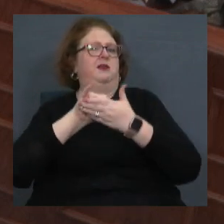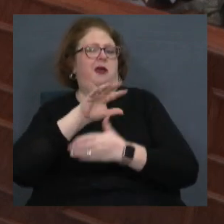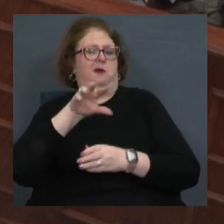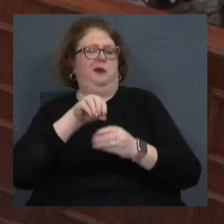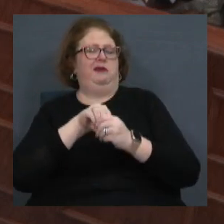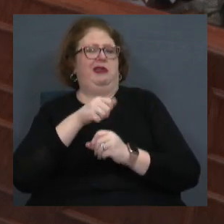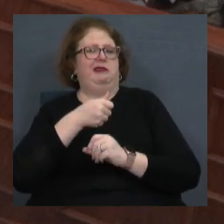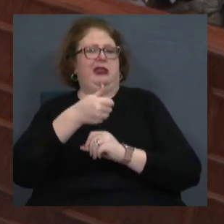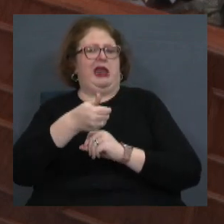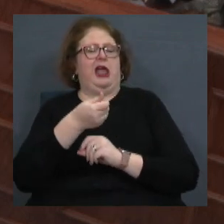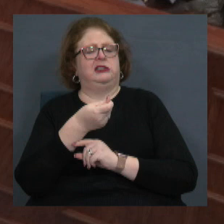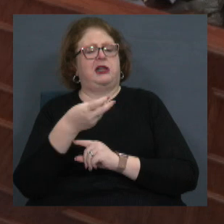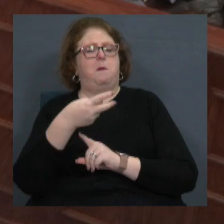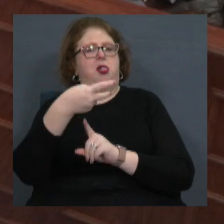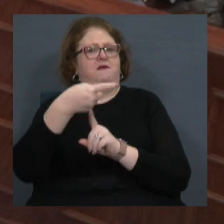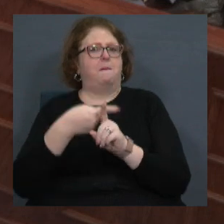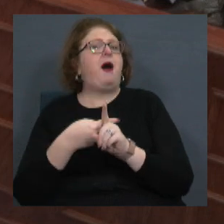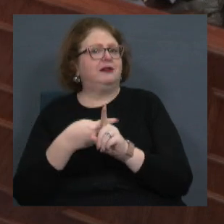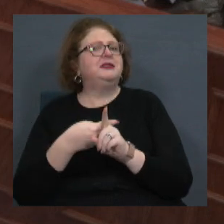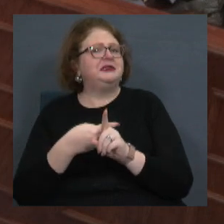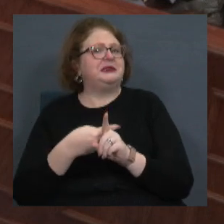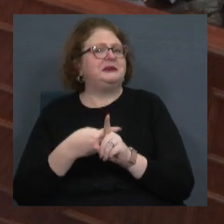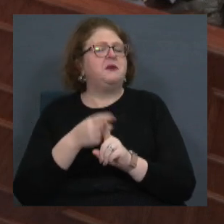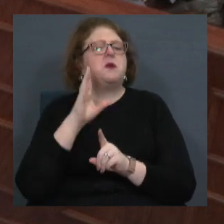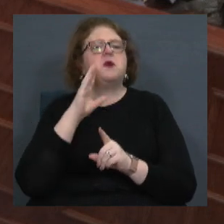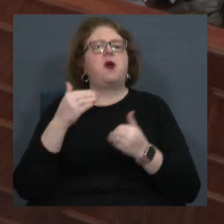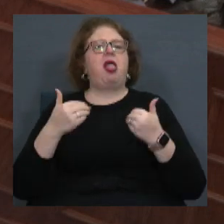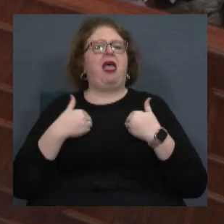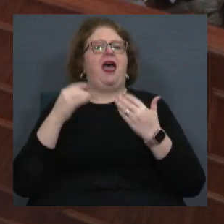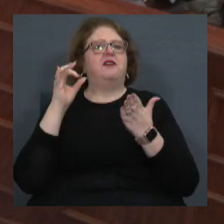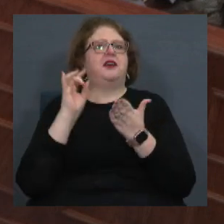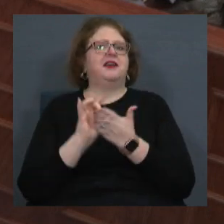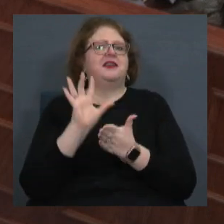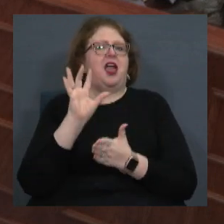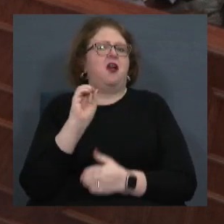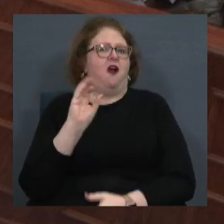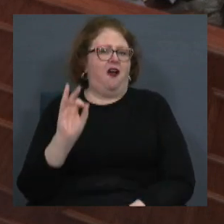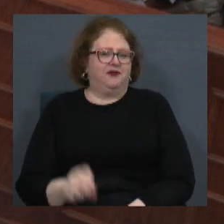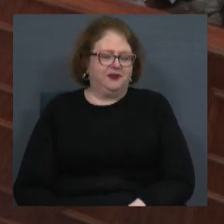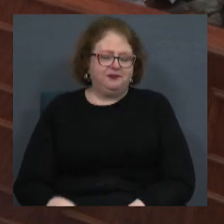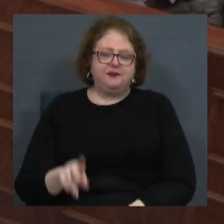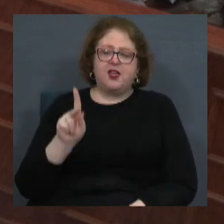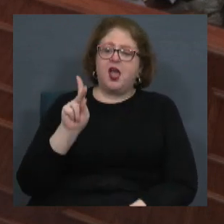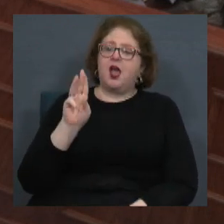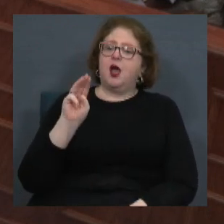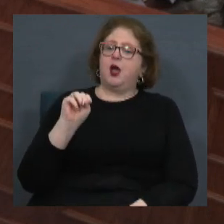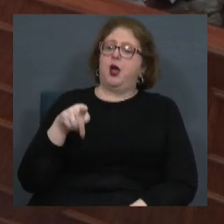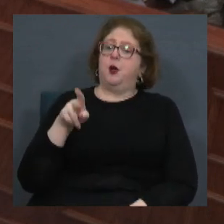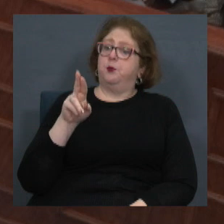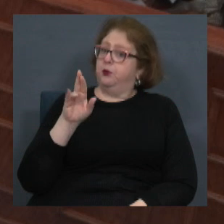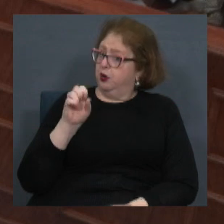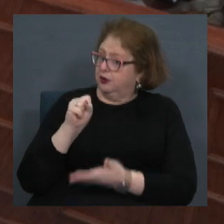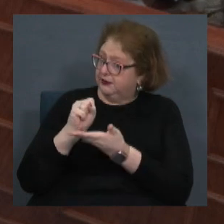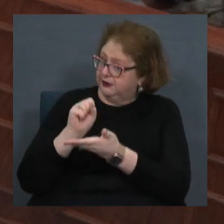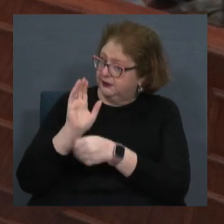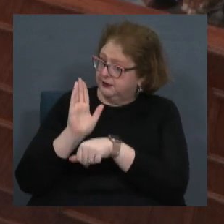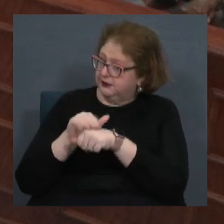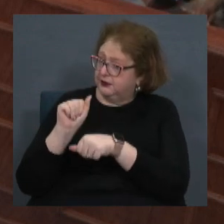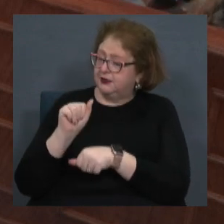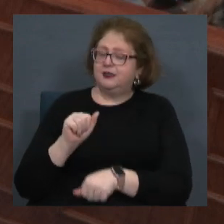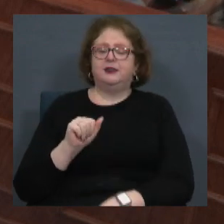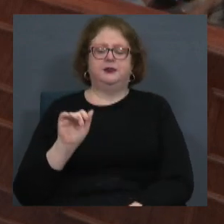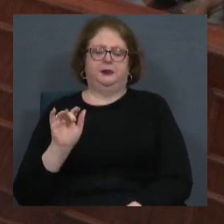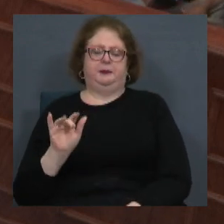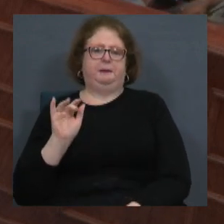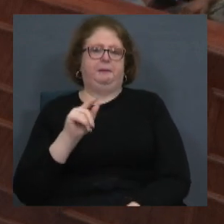yes, sir. Director Pierce, did you want, did you press it? There you go. Steve, could you